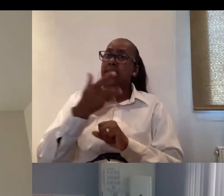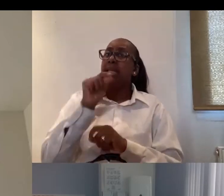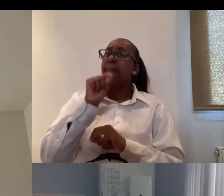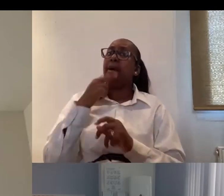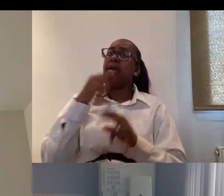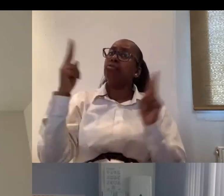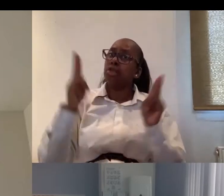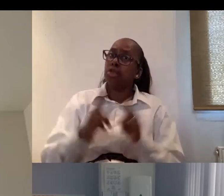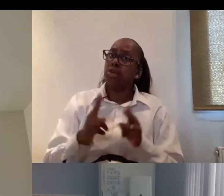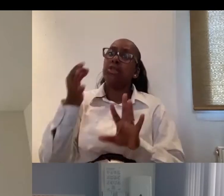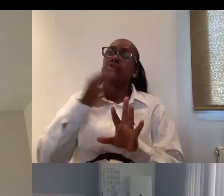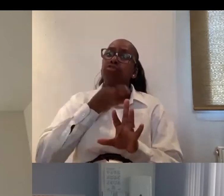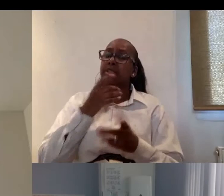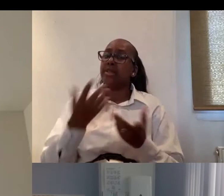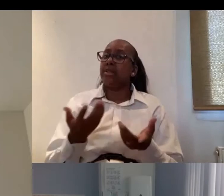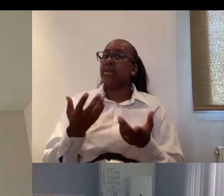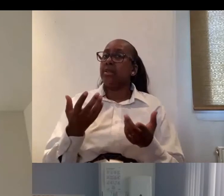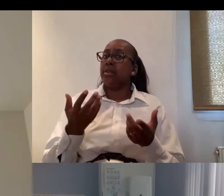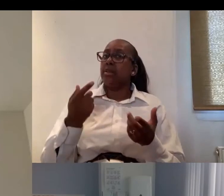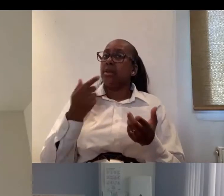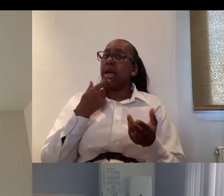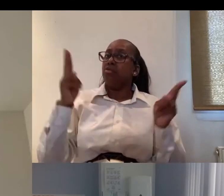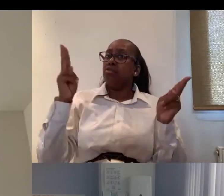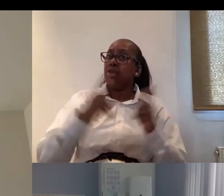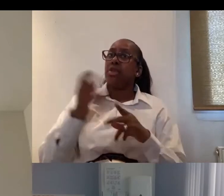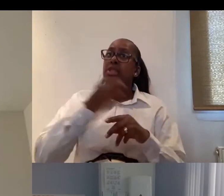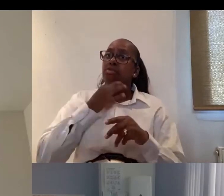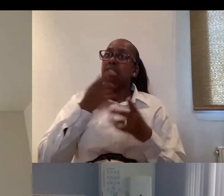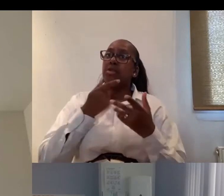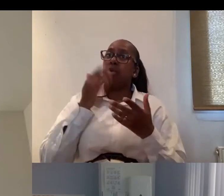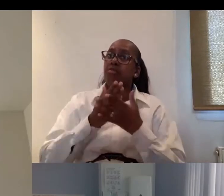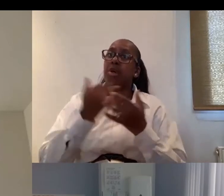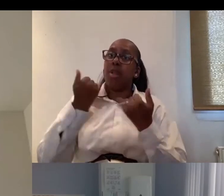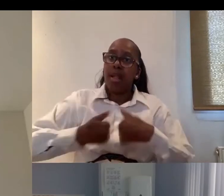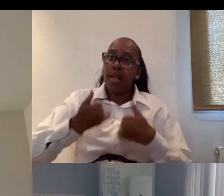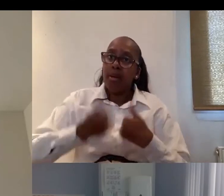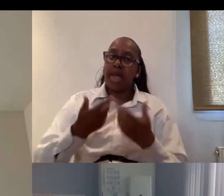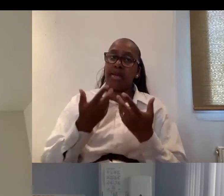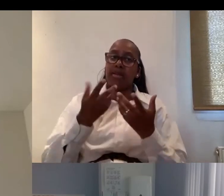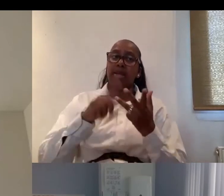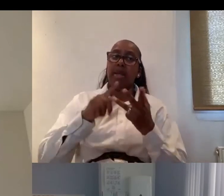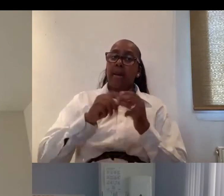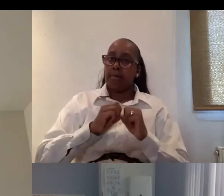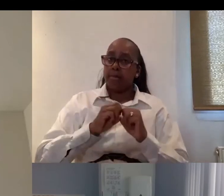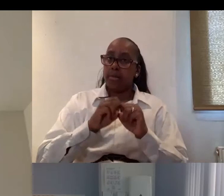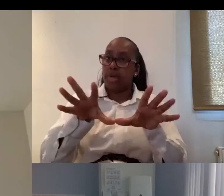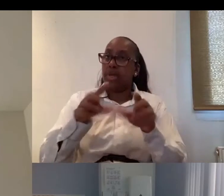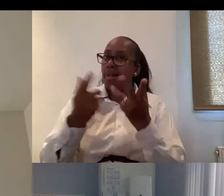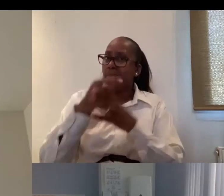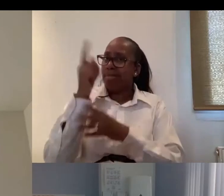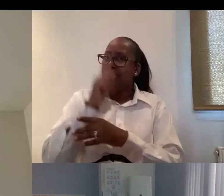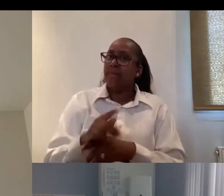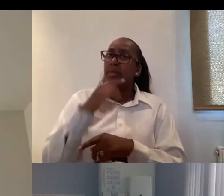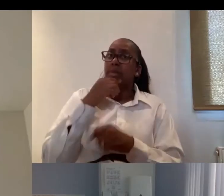significantly reducing your risk of getting it, reducing the risk of severe illness, reducing the risk of passing it on. And all of those are